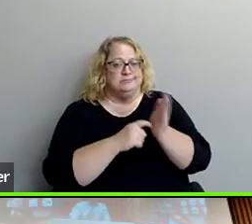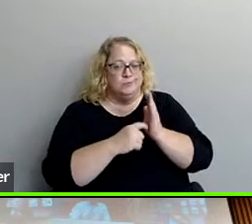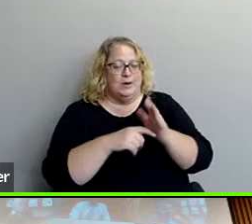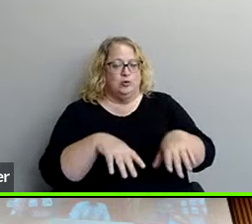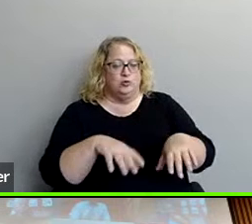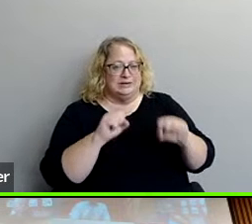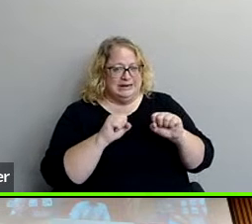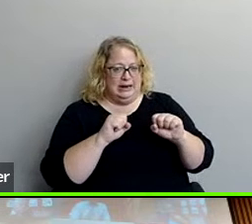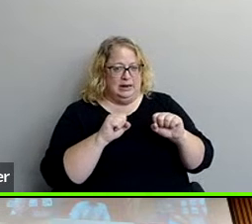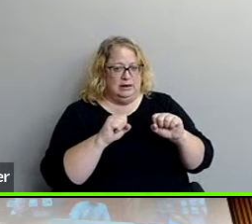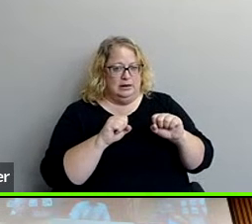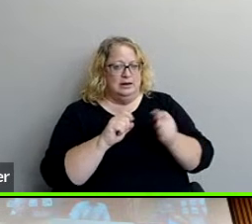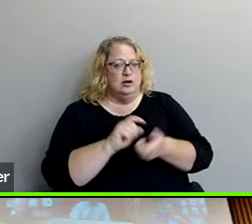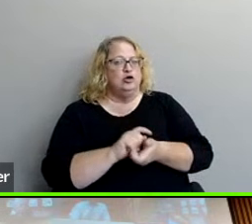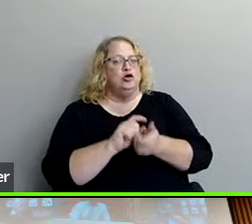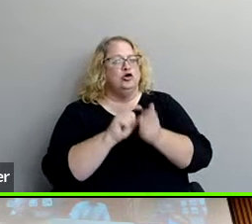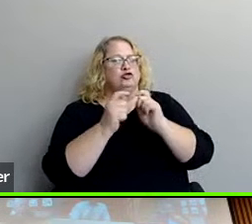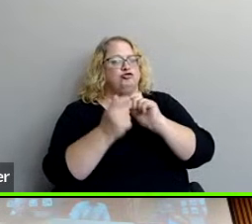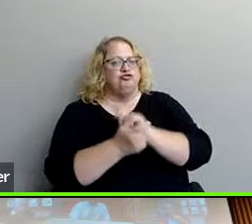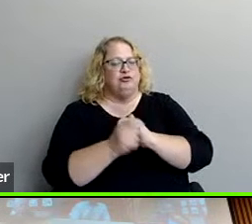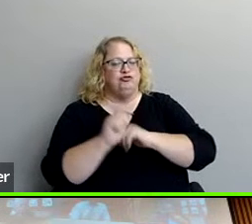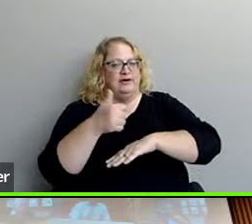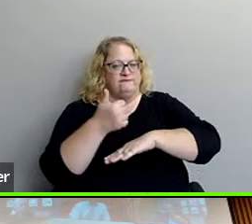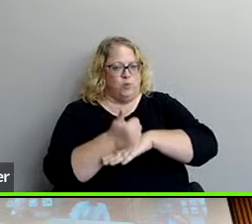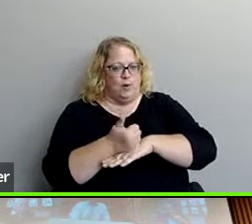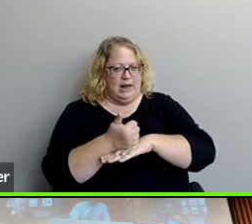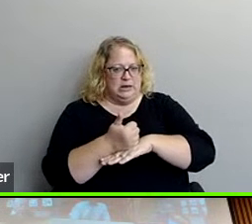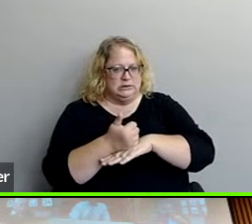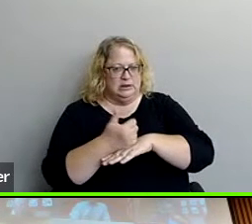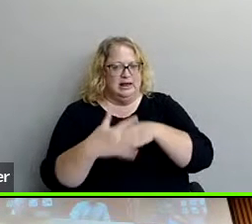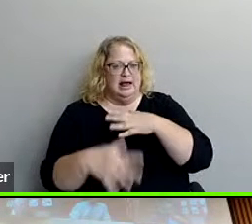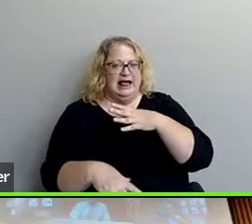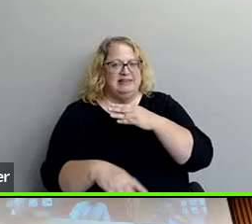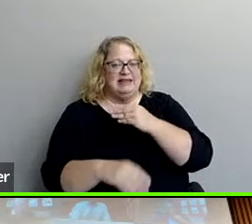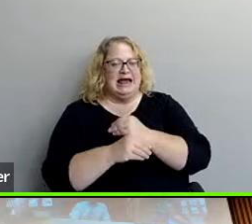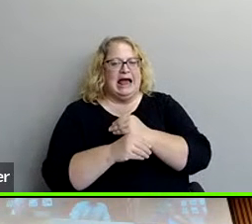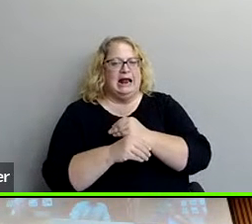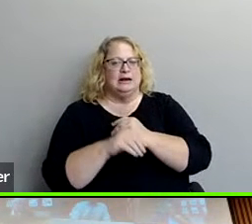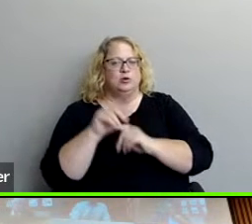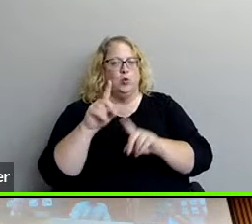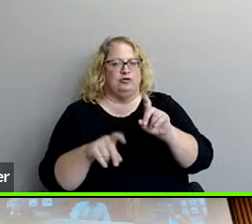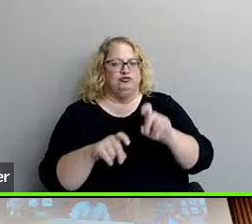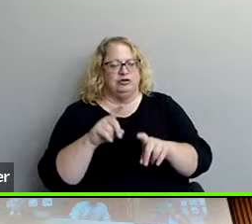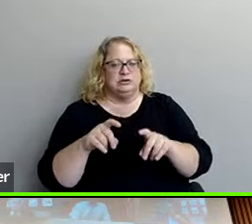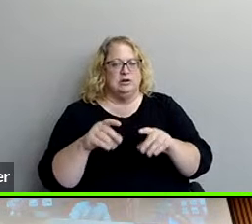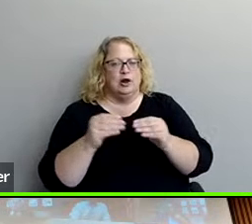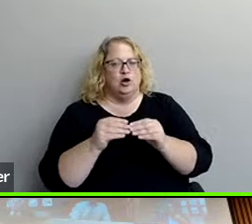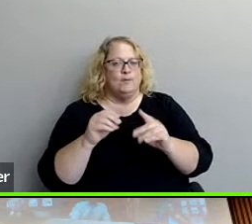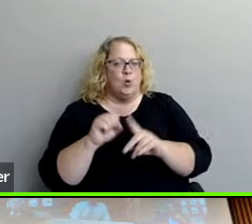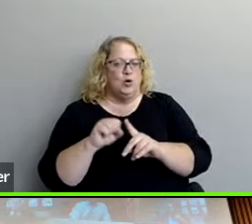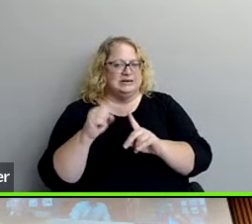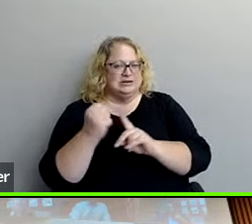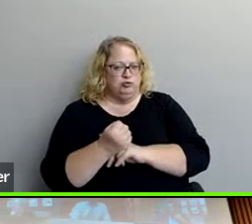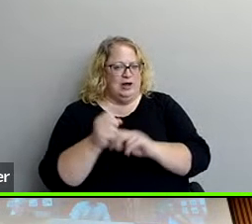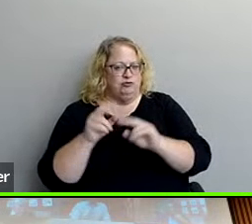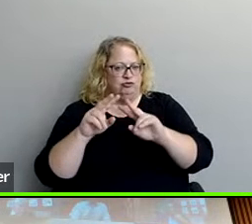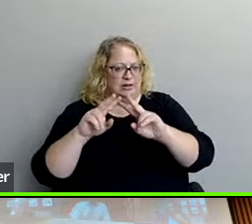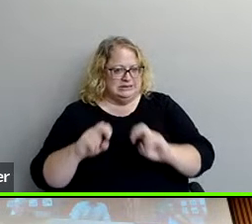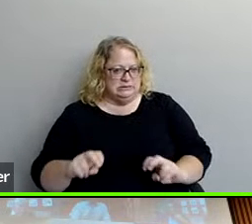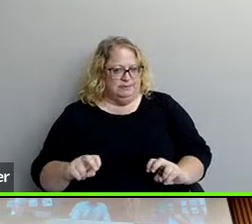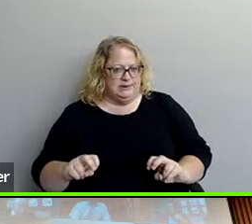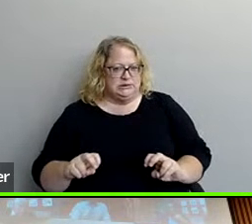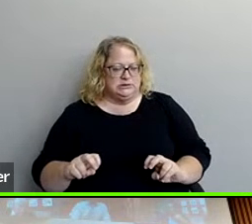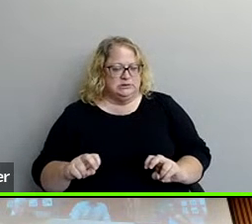have to take, has changed in format. And they've added a bank of questions which are more situational